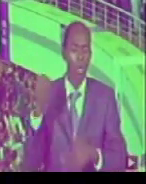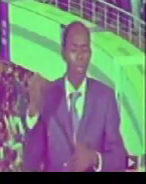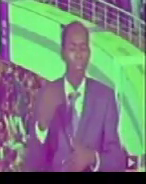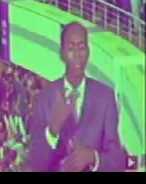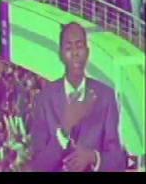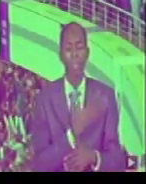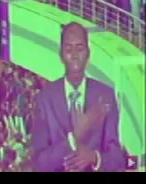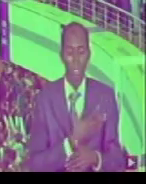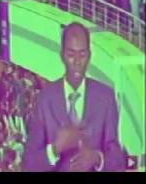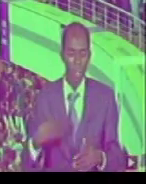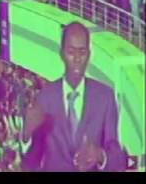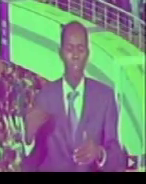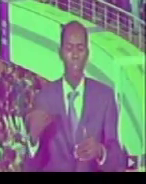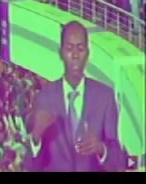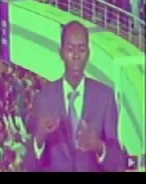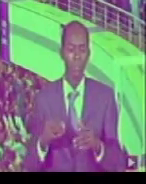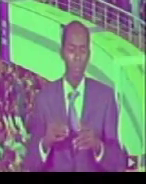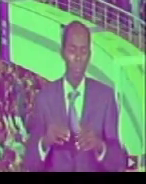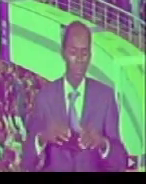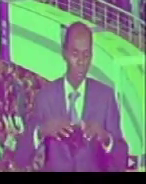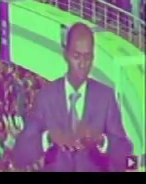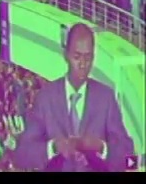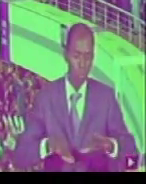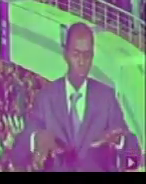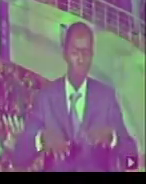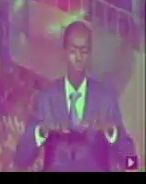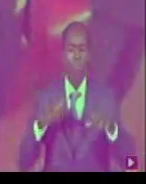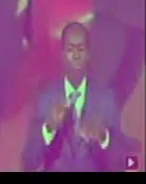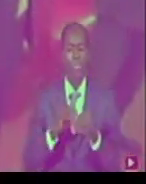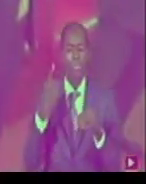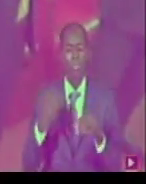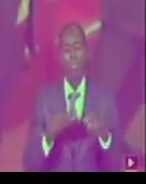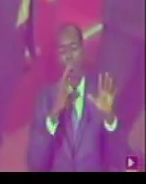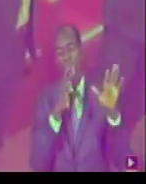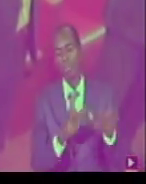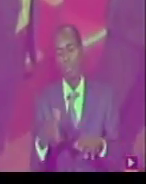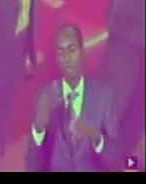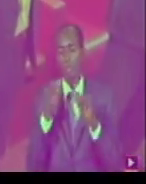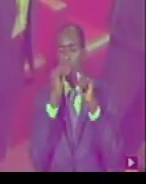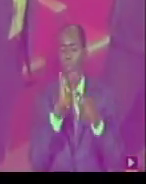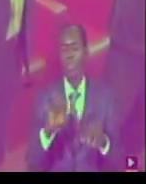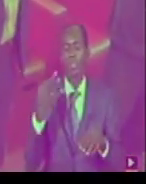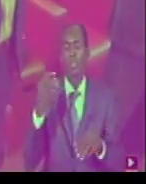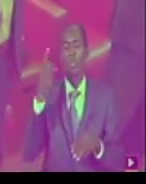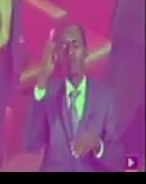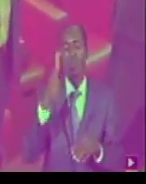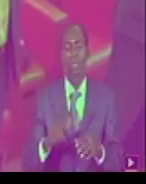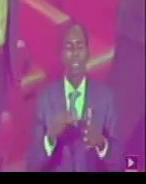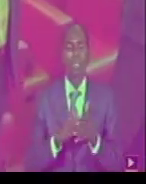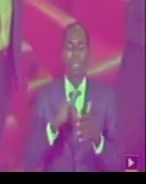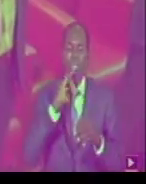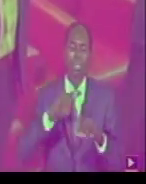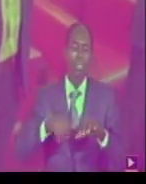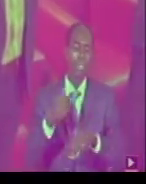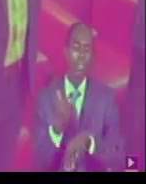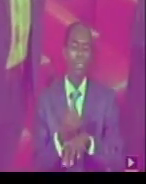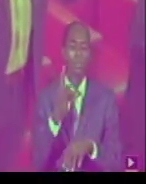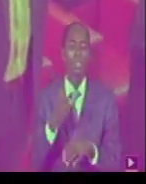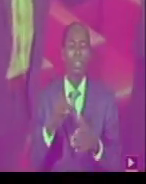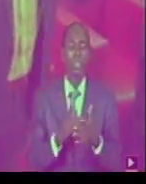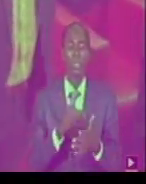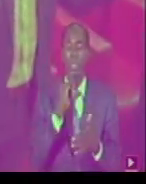swim in the river of the blessing of God. It's confirmed. It's